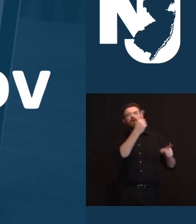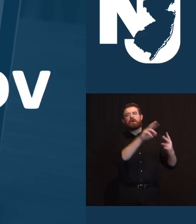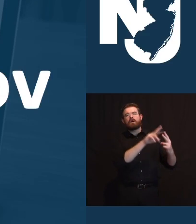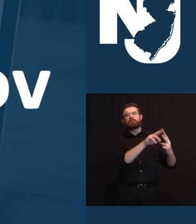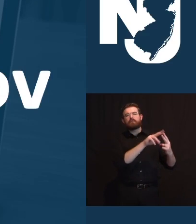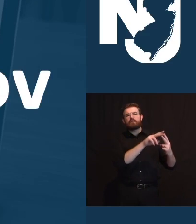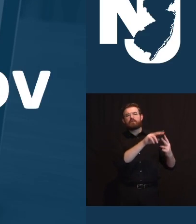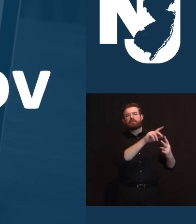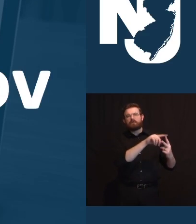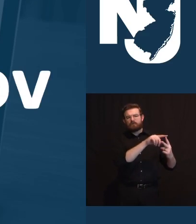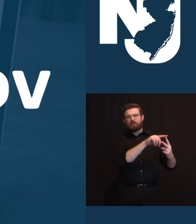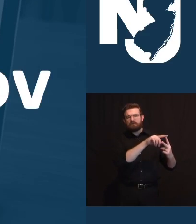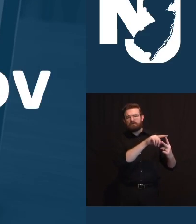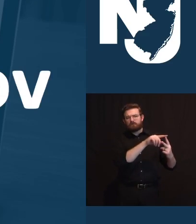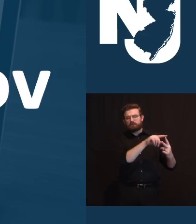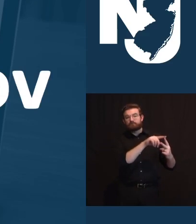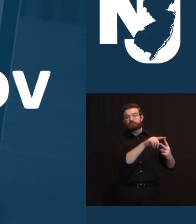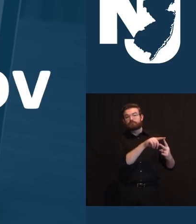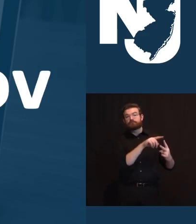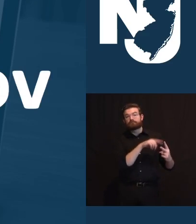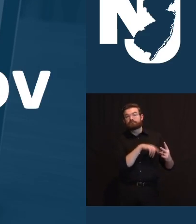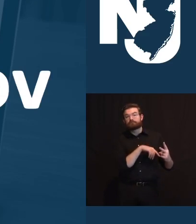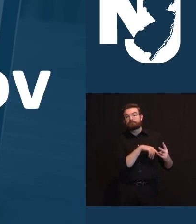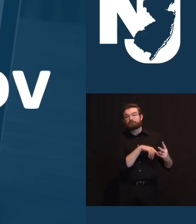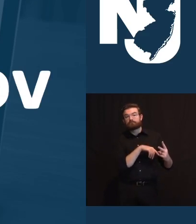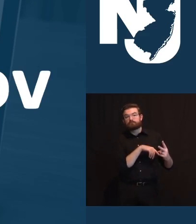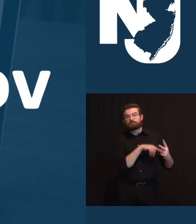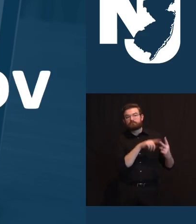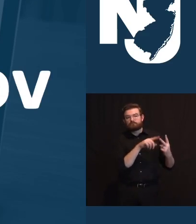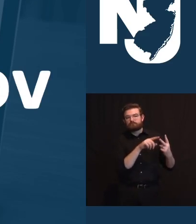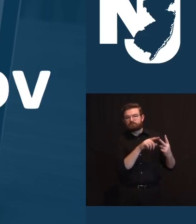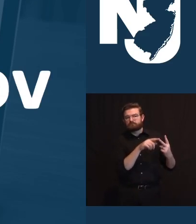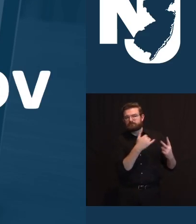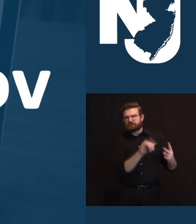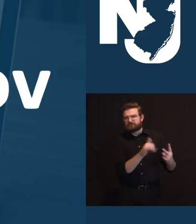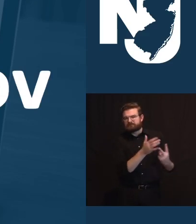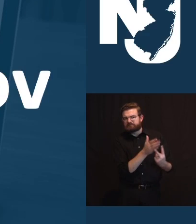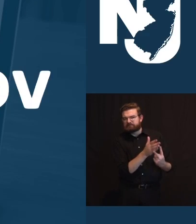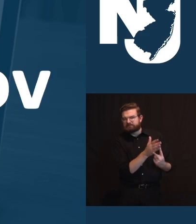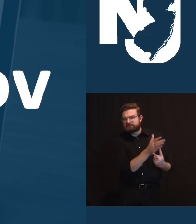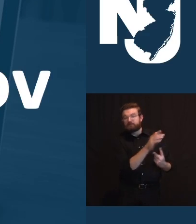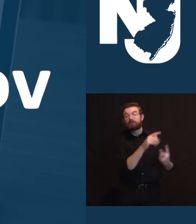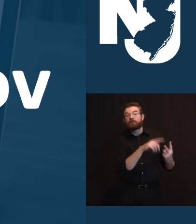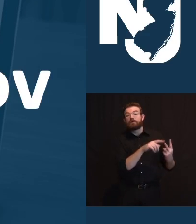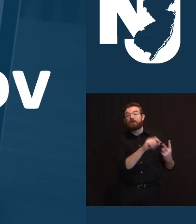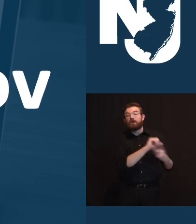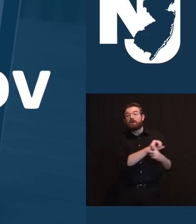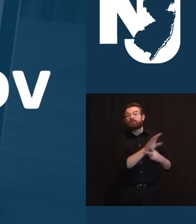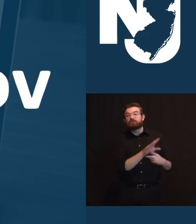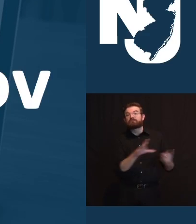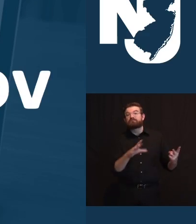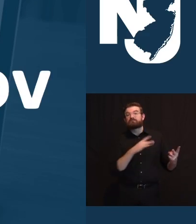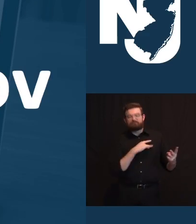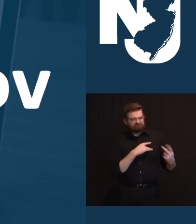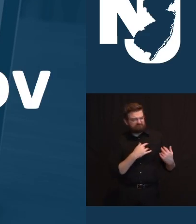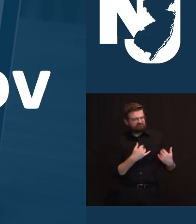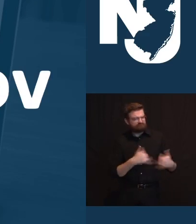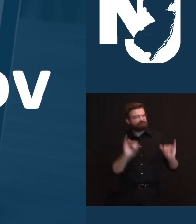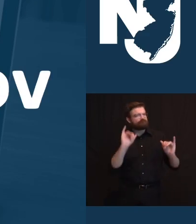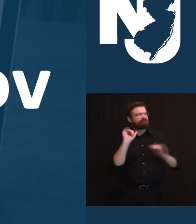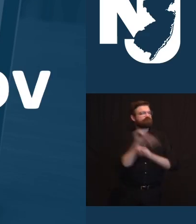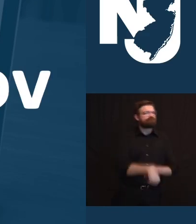their challenges. By the way, Wendy was working for Empire Blue Cross Blue Shield. She now works for our buddies Kevin Conlon